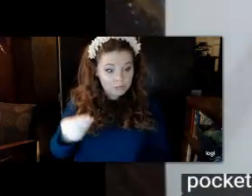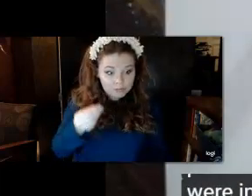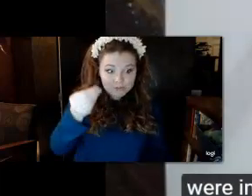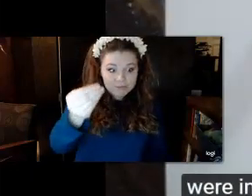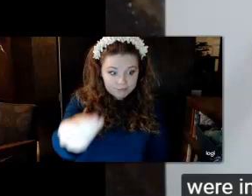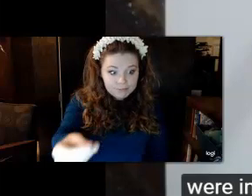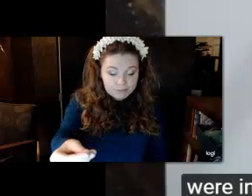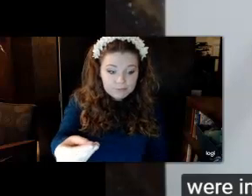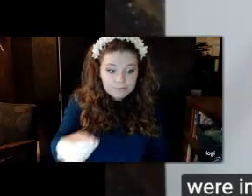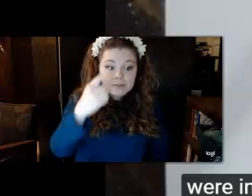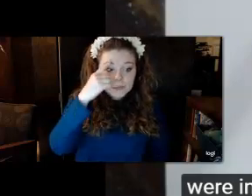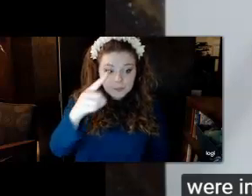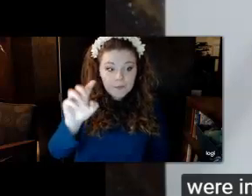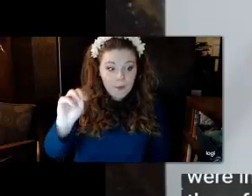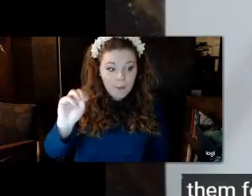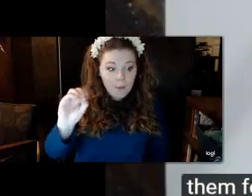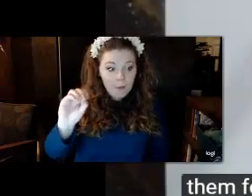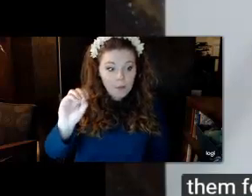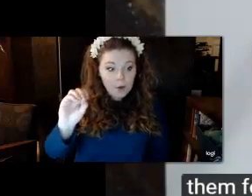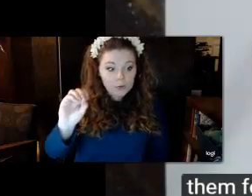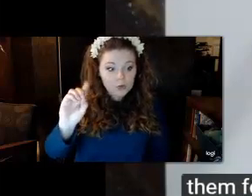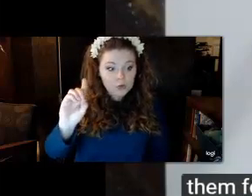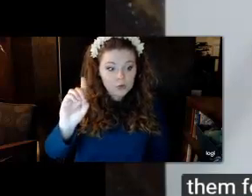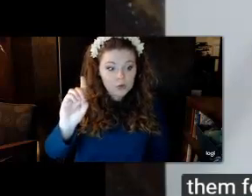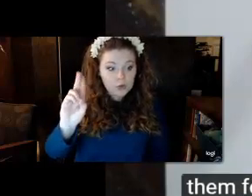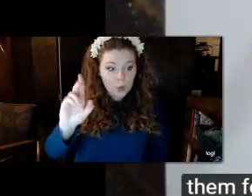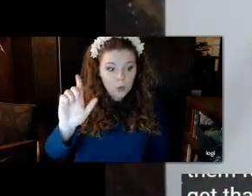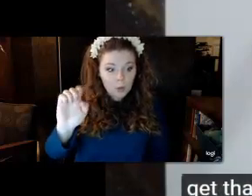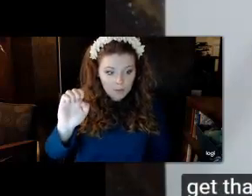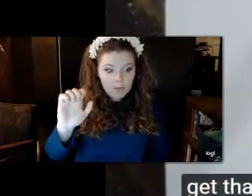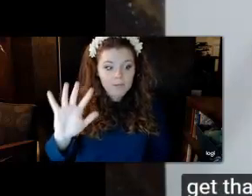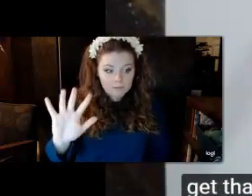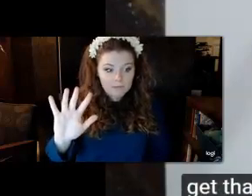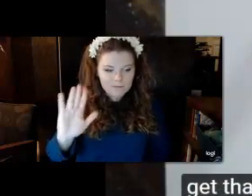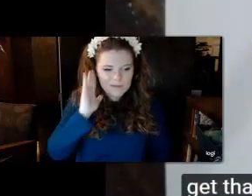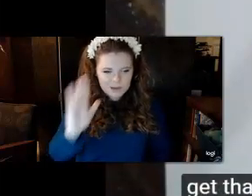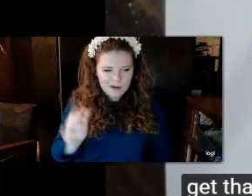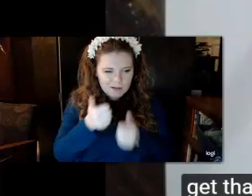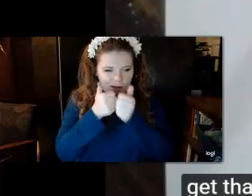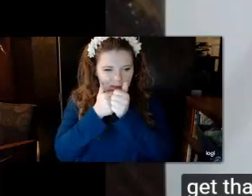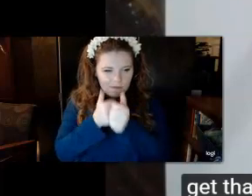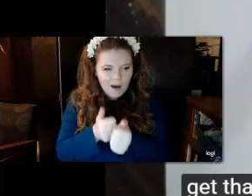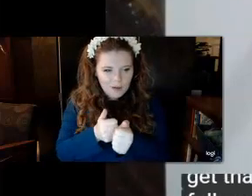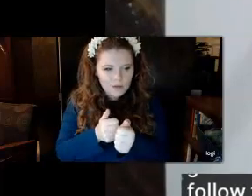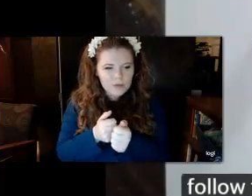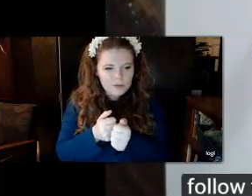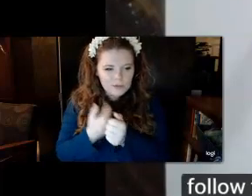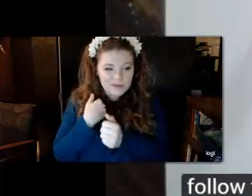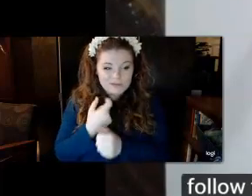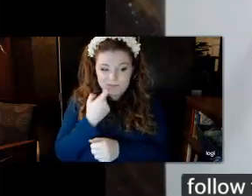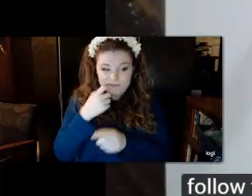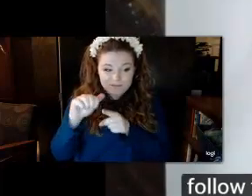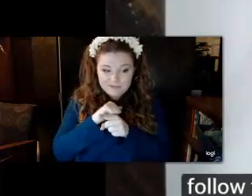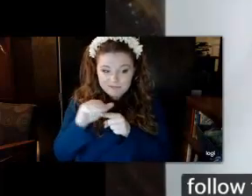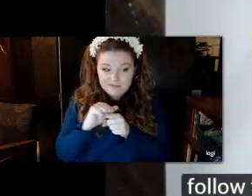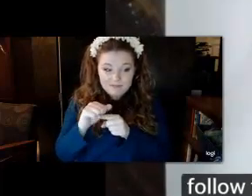gave you all of them for Module 5, so make sure you get that out. And then we're going to follow the same format that we have been during